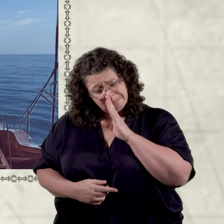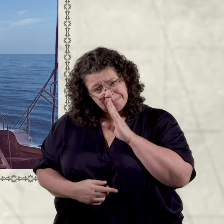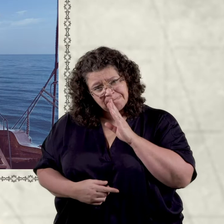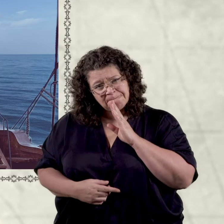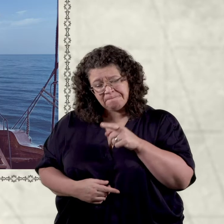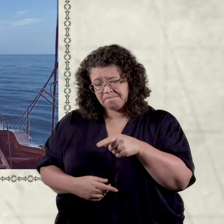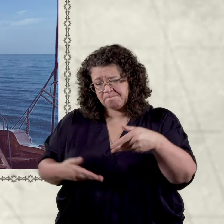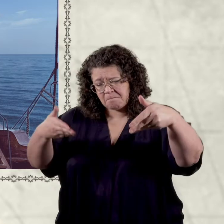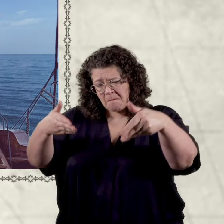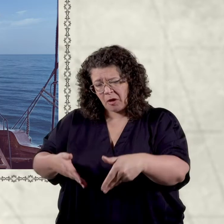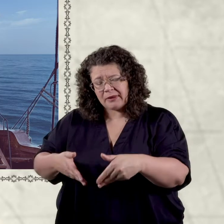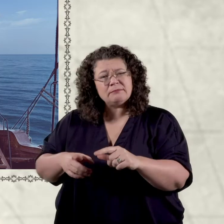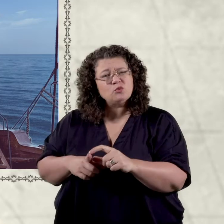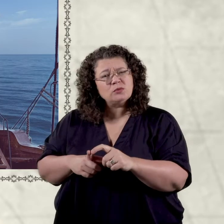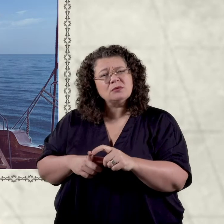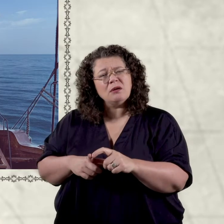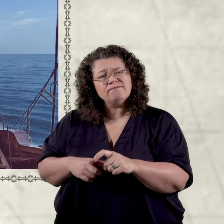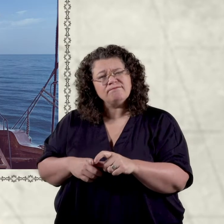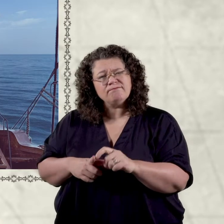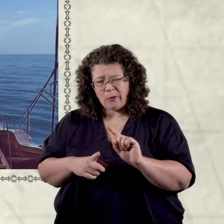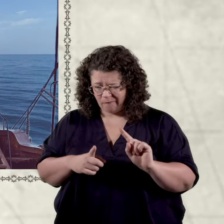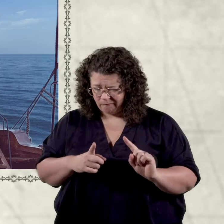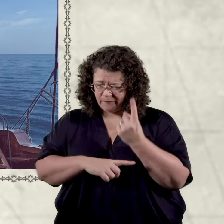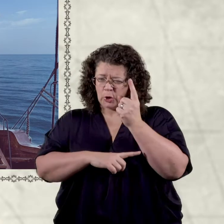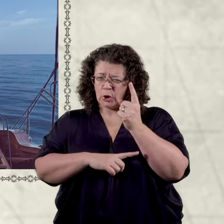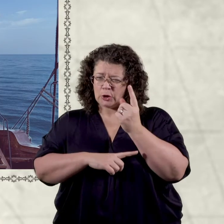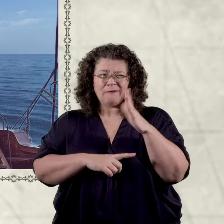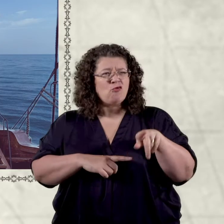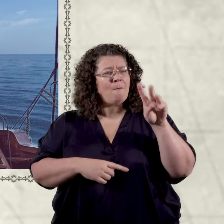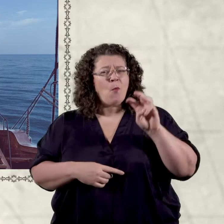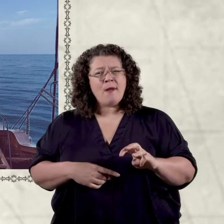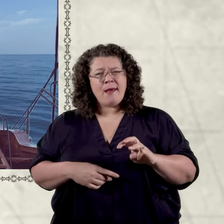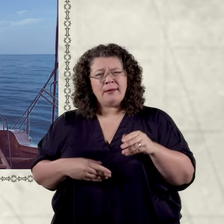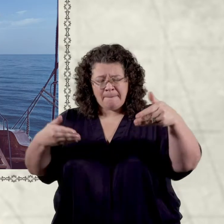her to rest. The first from Wales to be buried on this land.